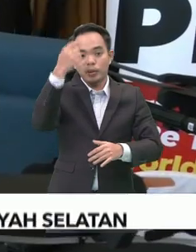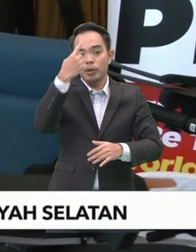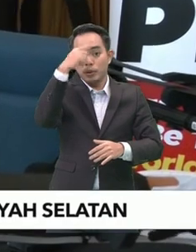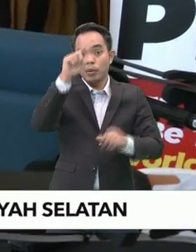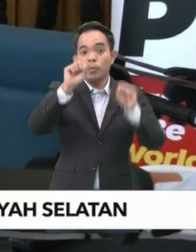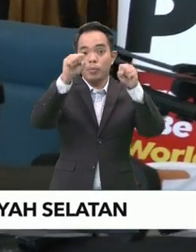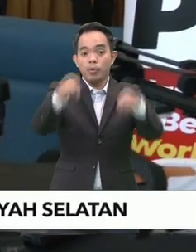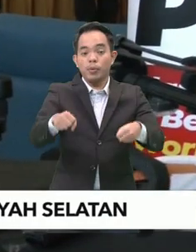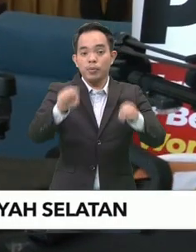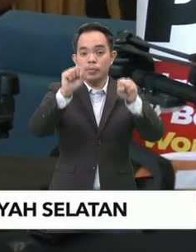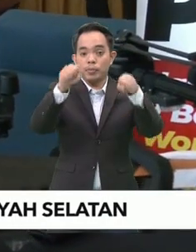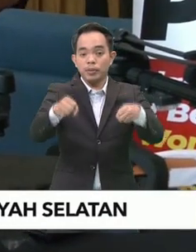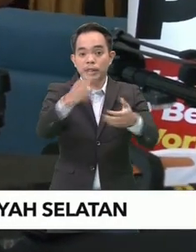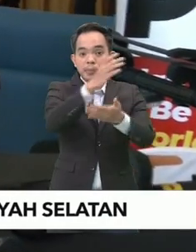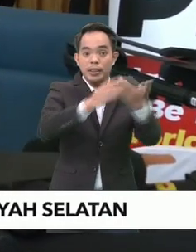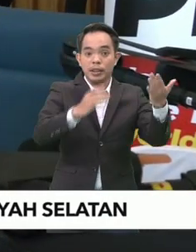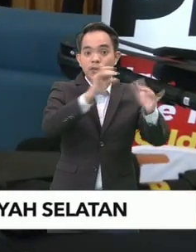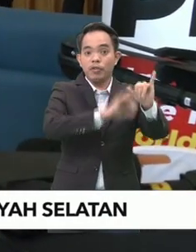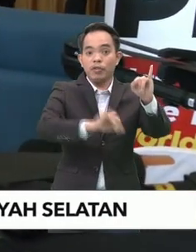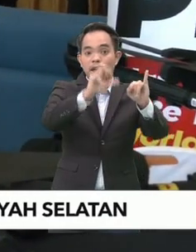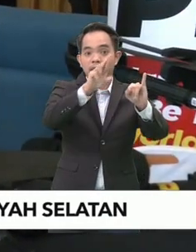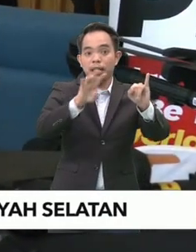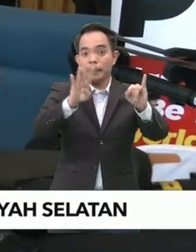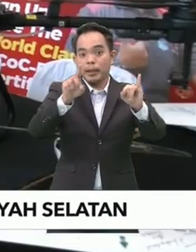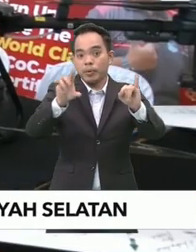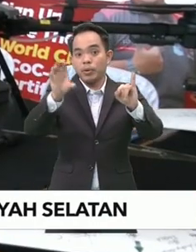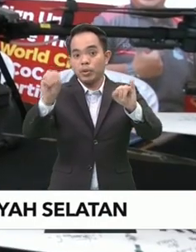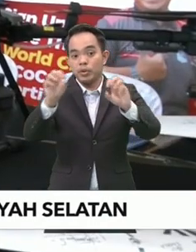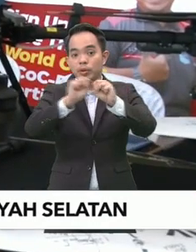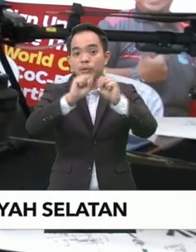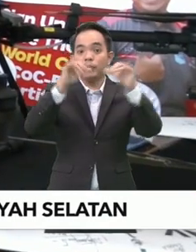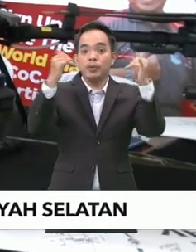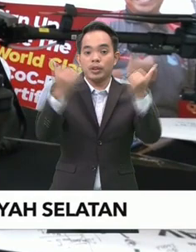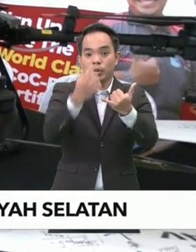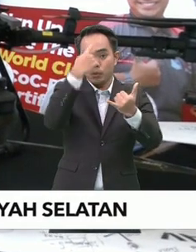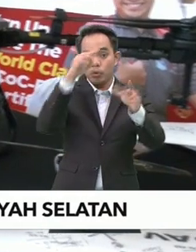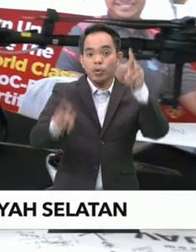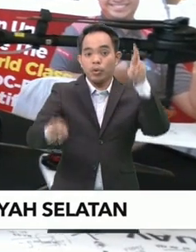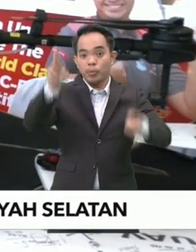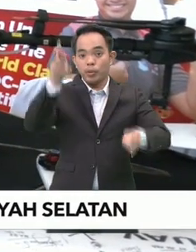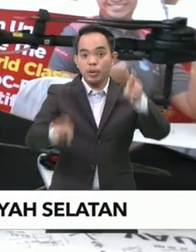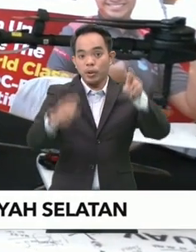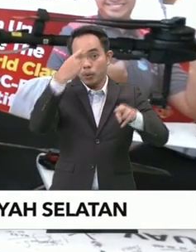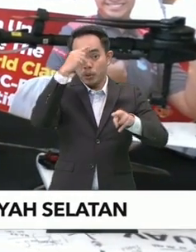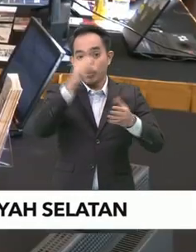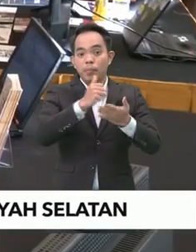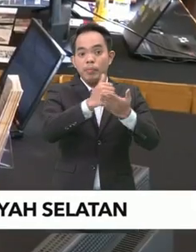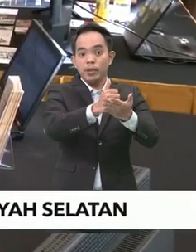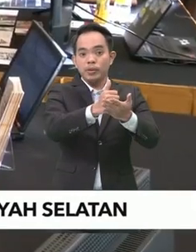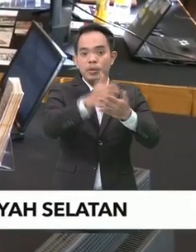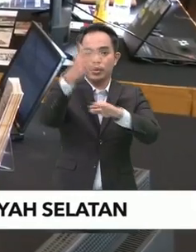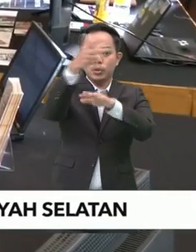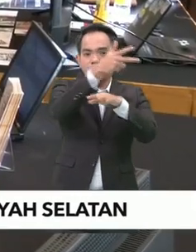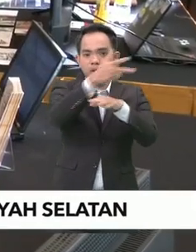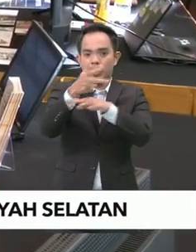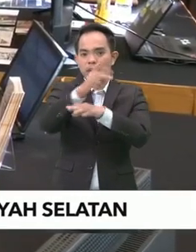from as a part of 4IR companies, you know, robotic, automation, drone, and few